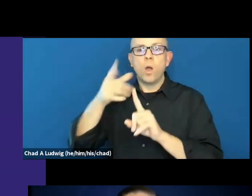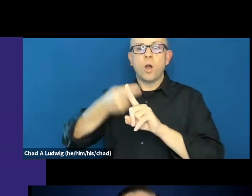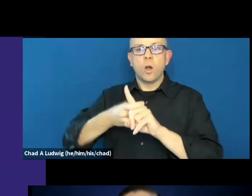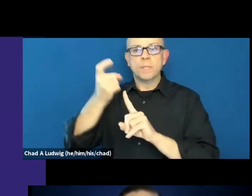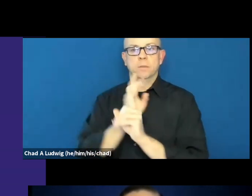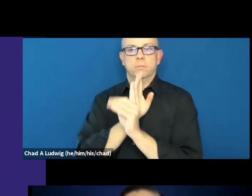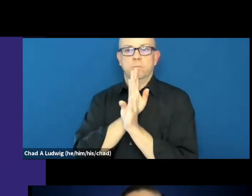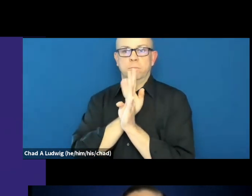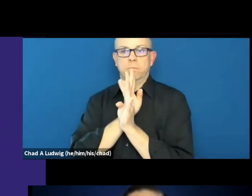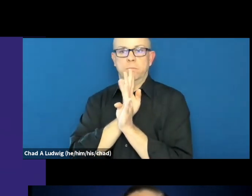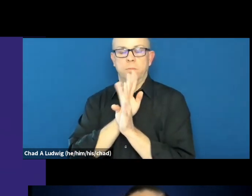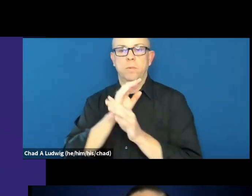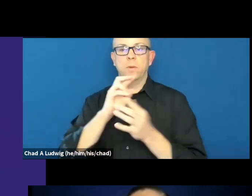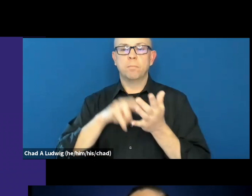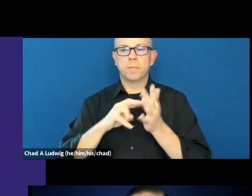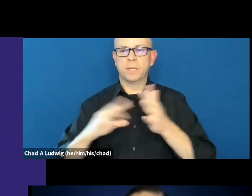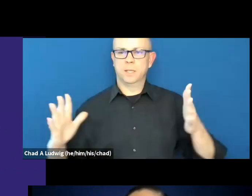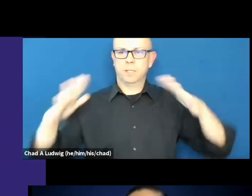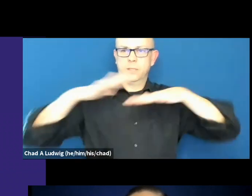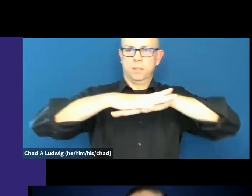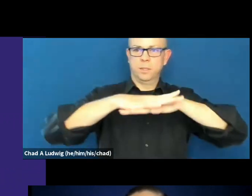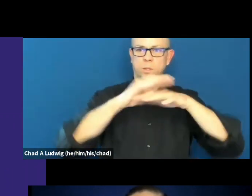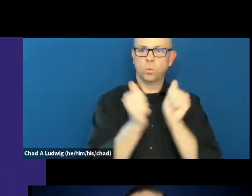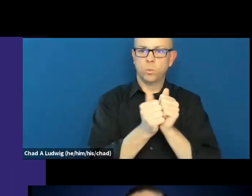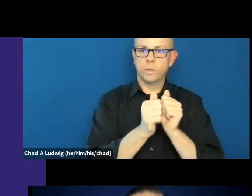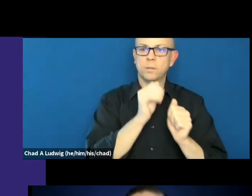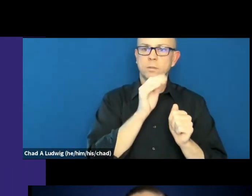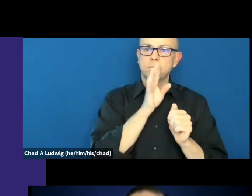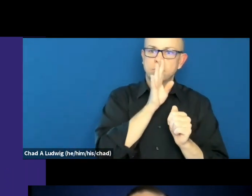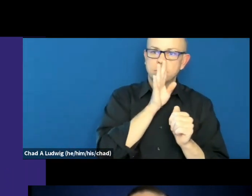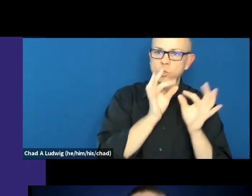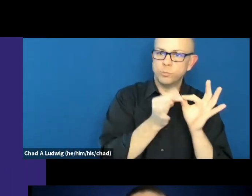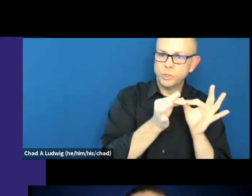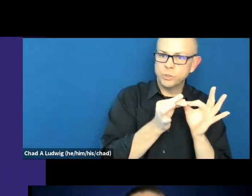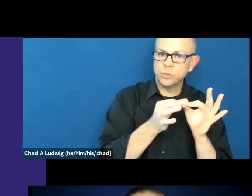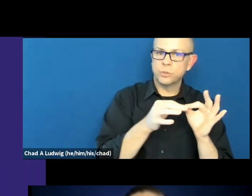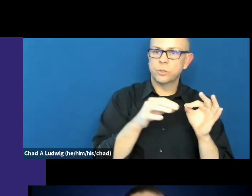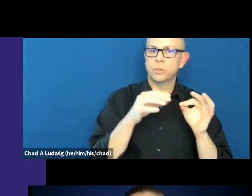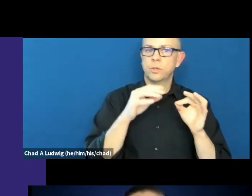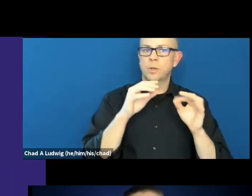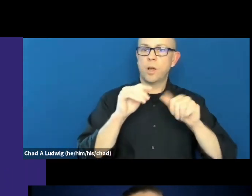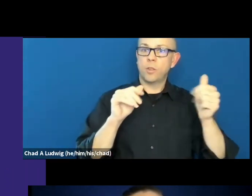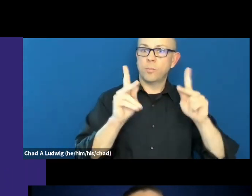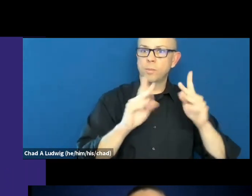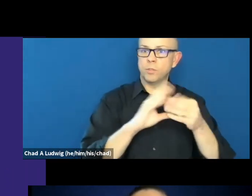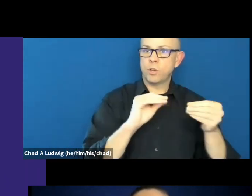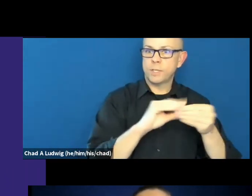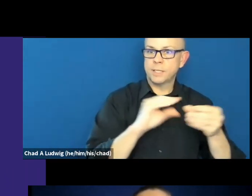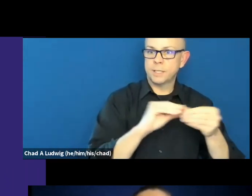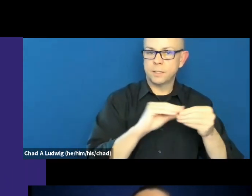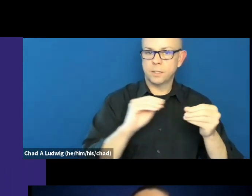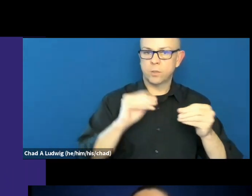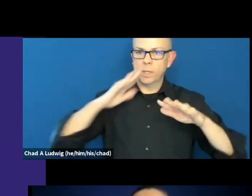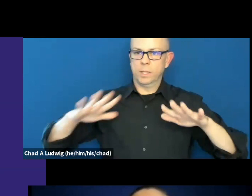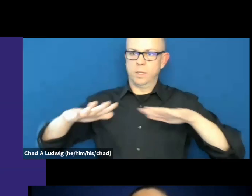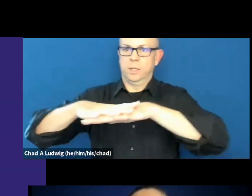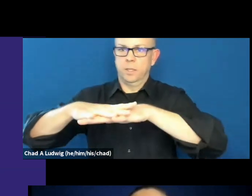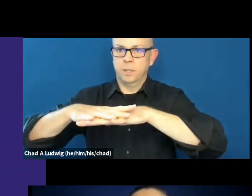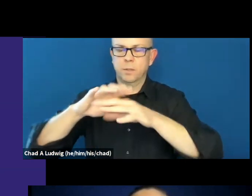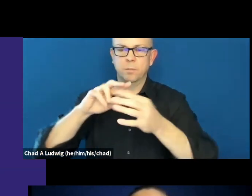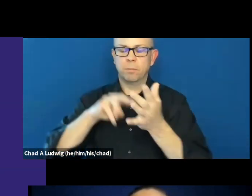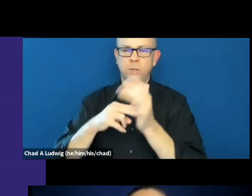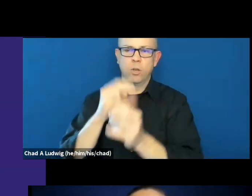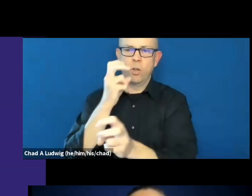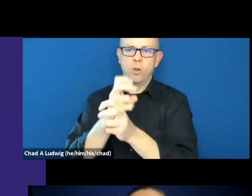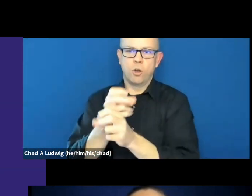screen reading technology will hear this automatic chat voice being read over the interpretation while people